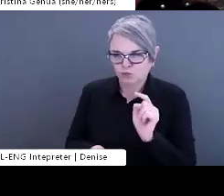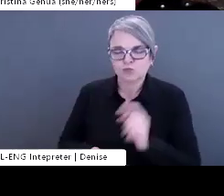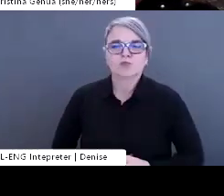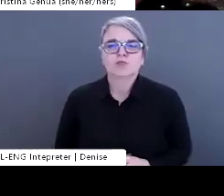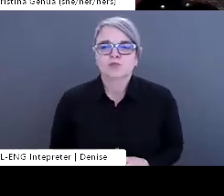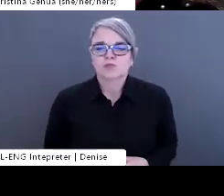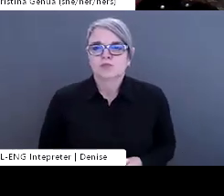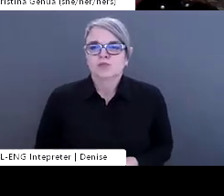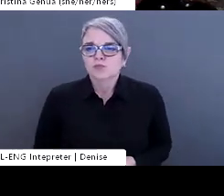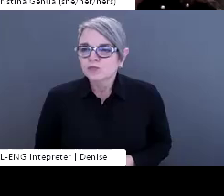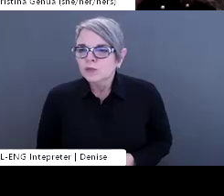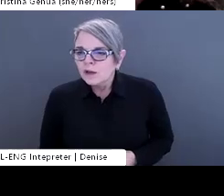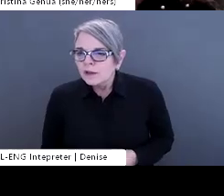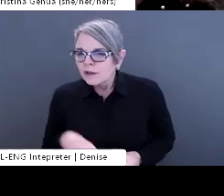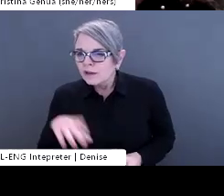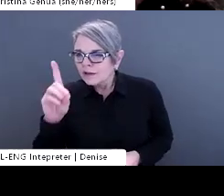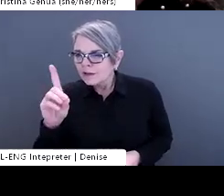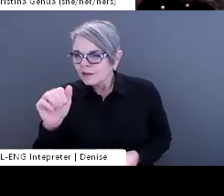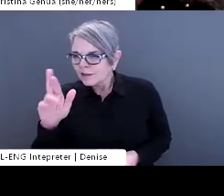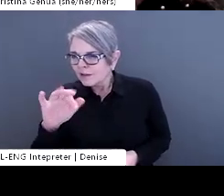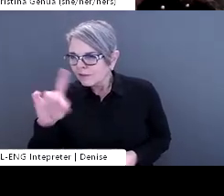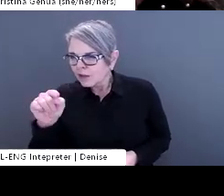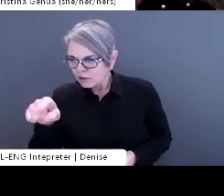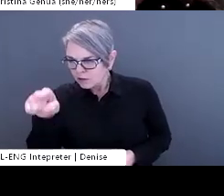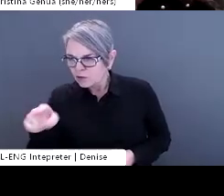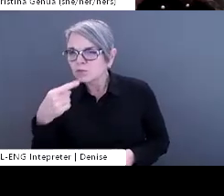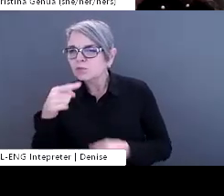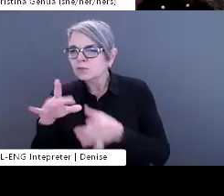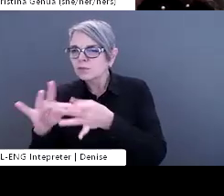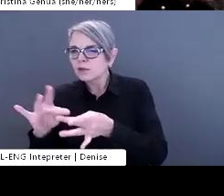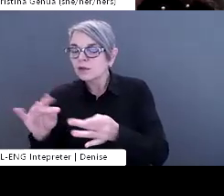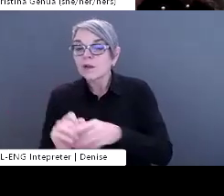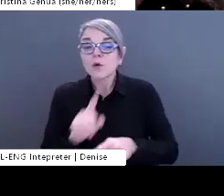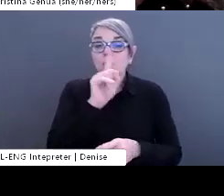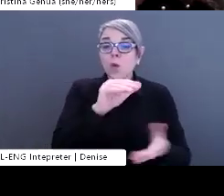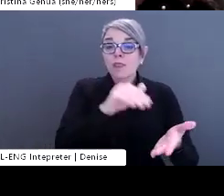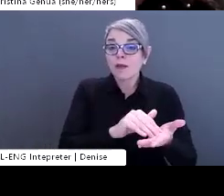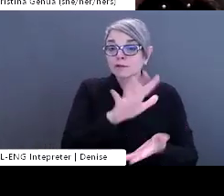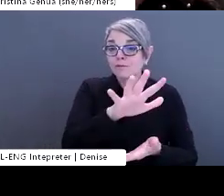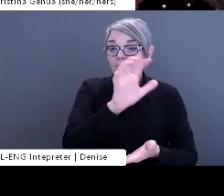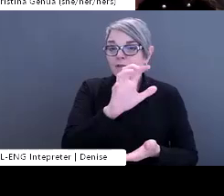And David, I think you're saying that it's now been increased to 1750.